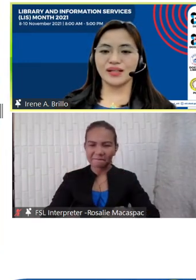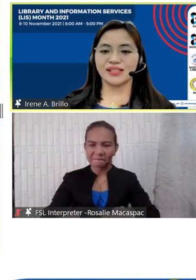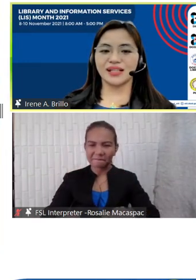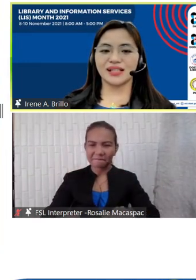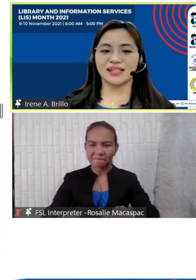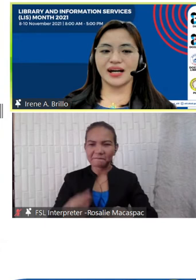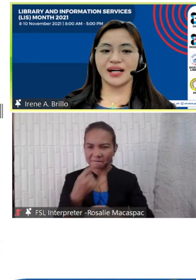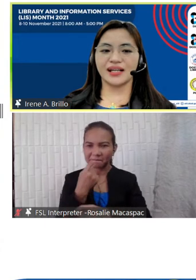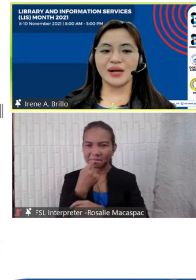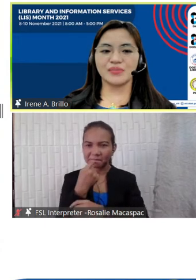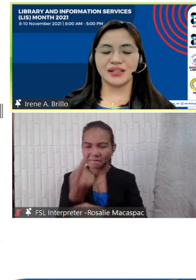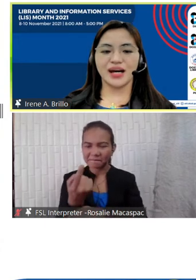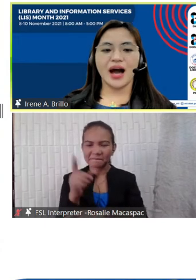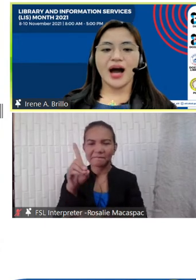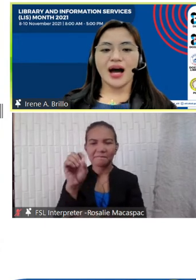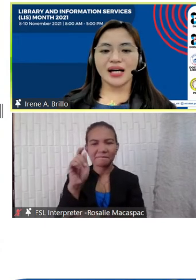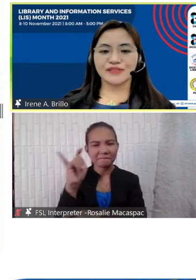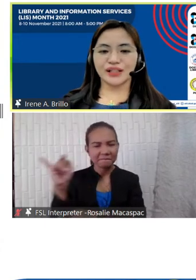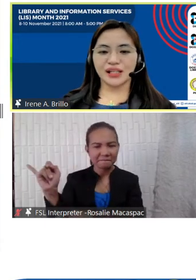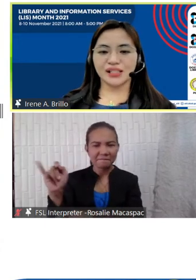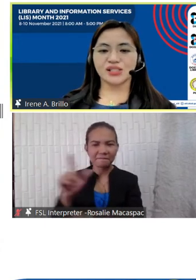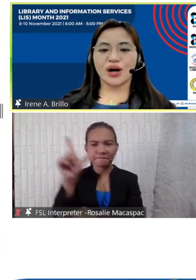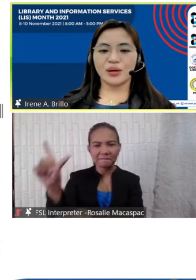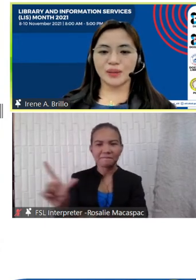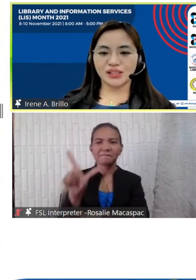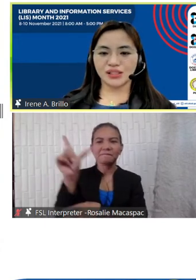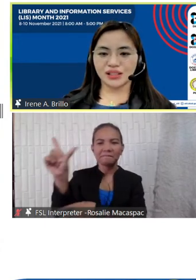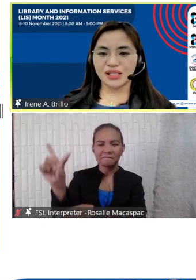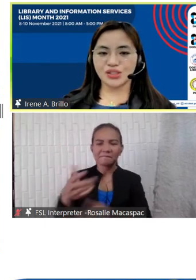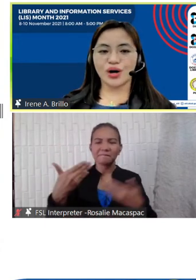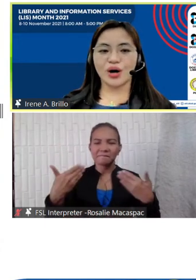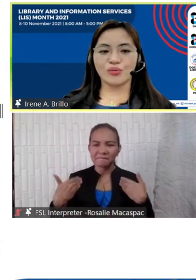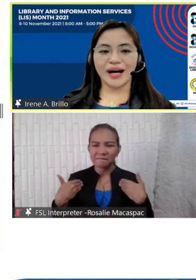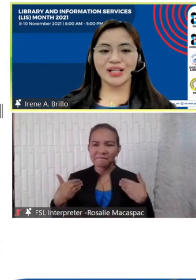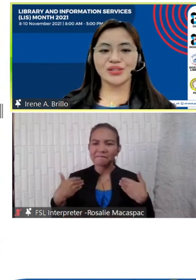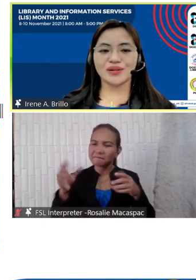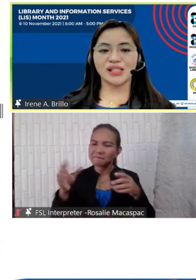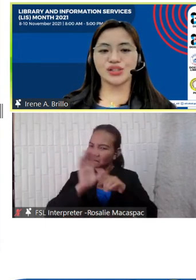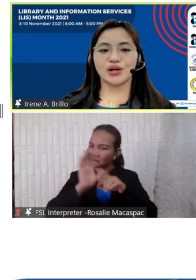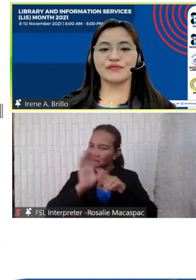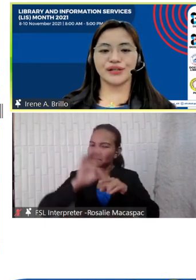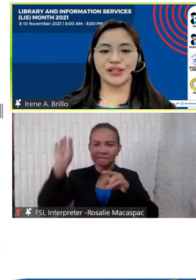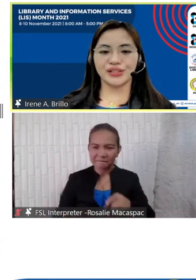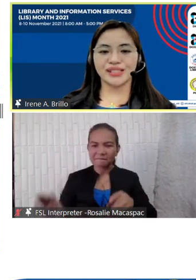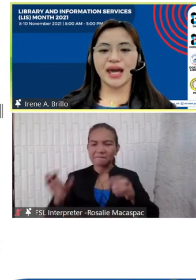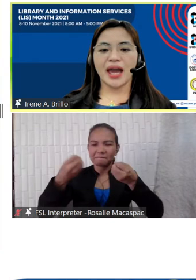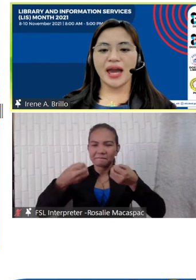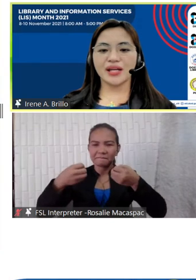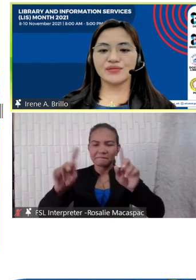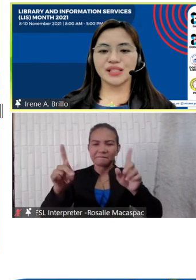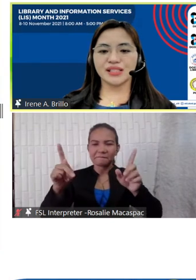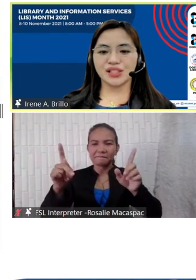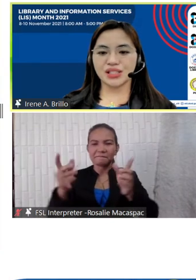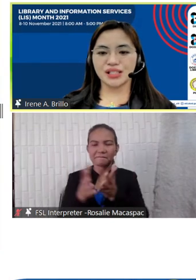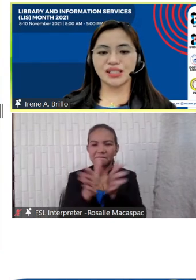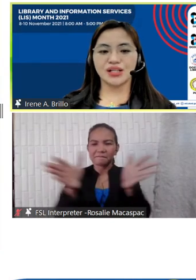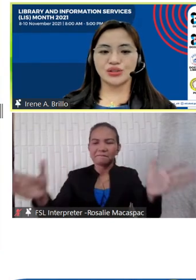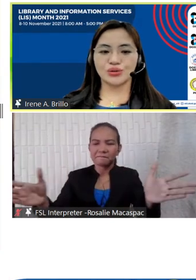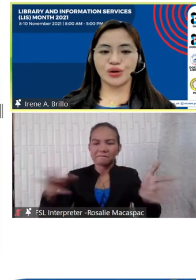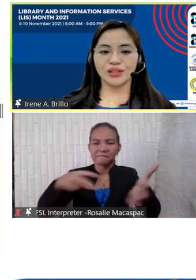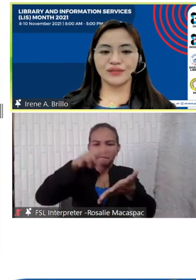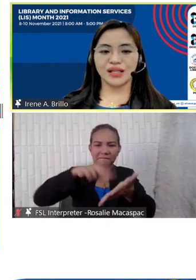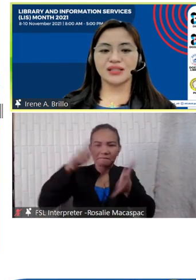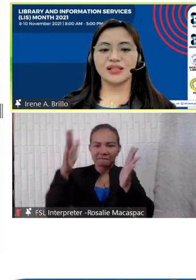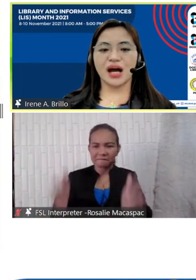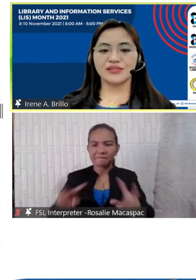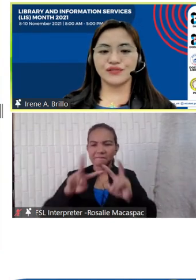the DOST-STII library has furnished opportunities to a wide range of readers and researchers